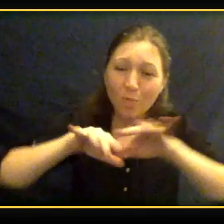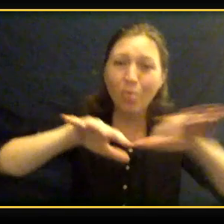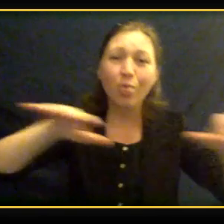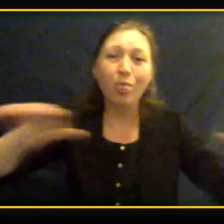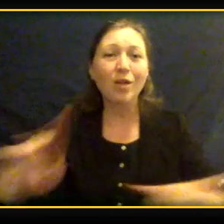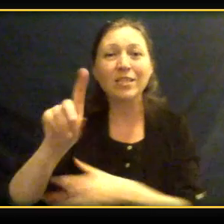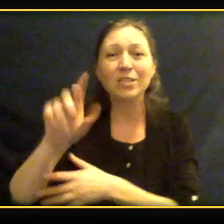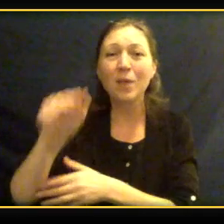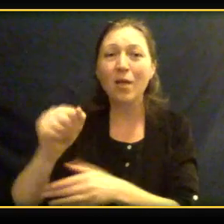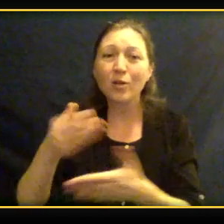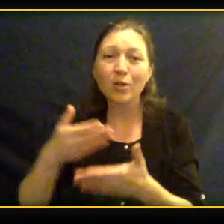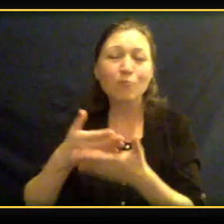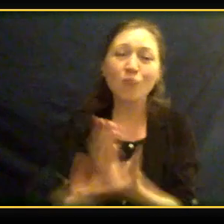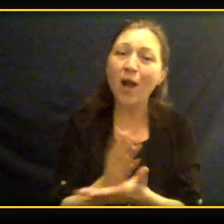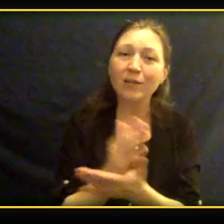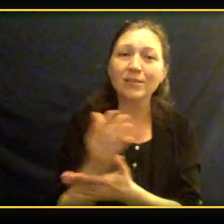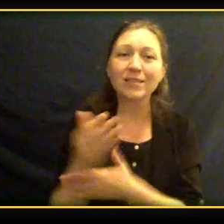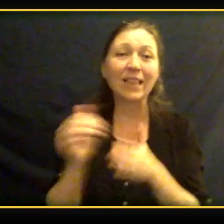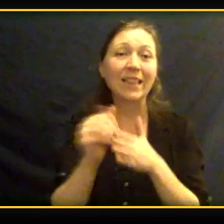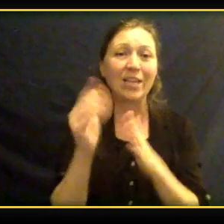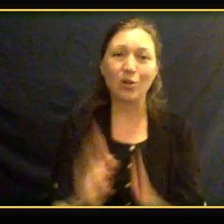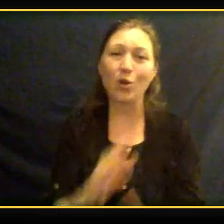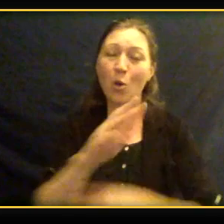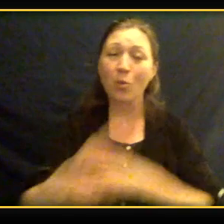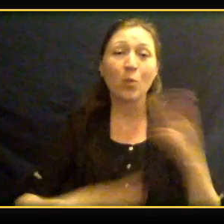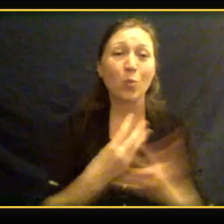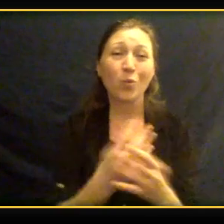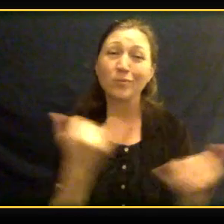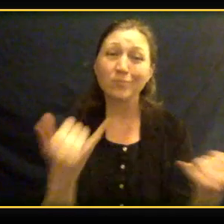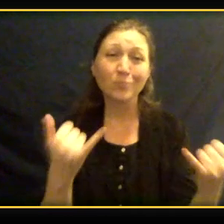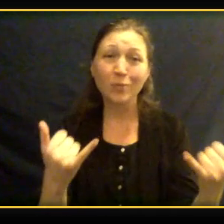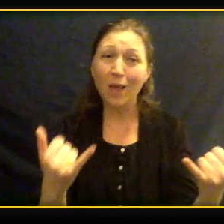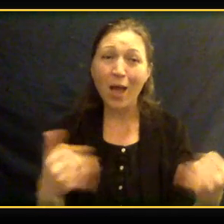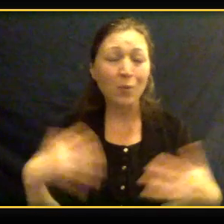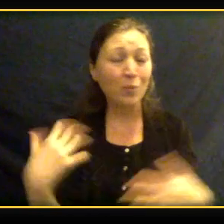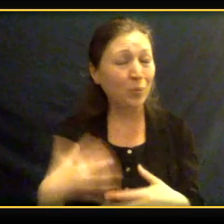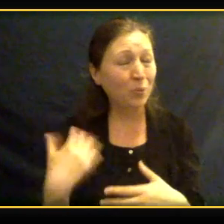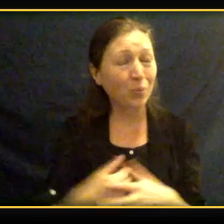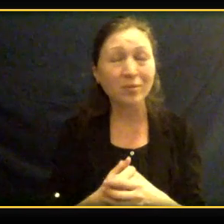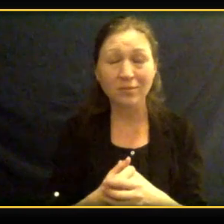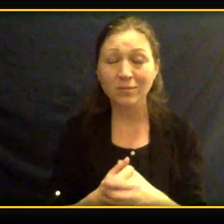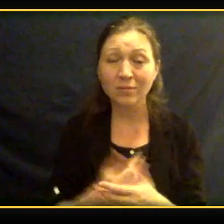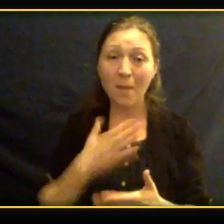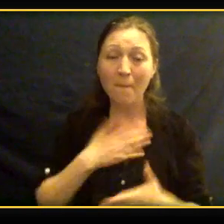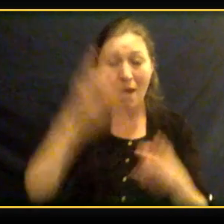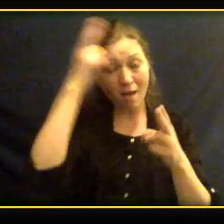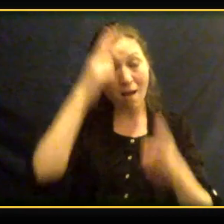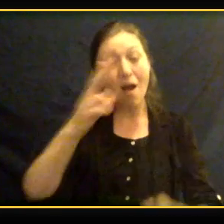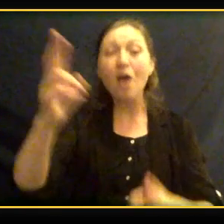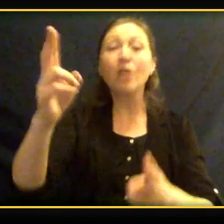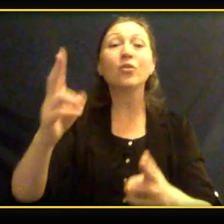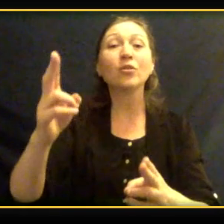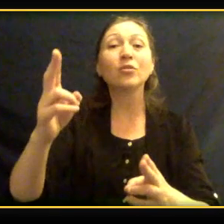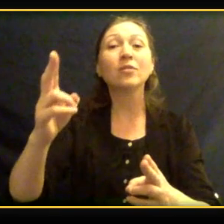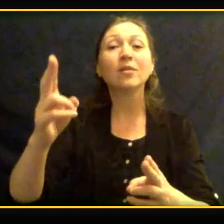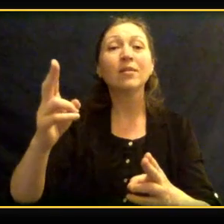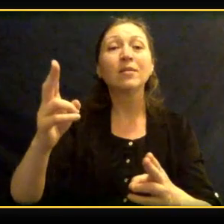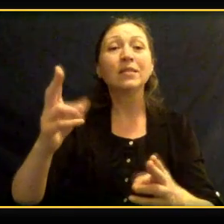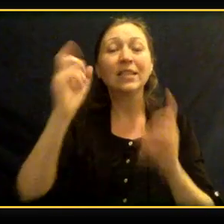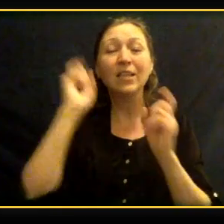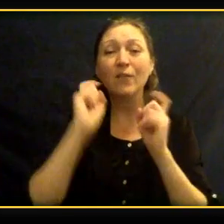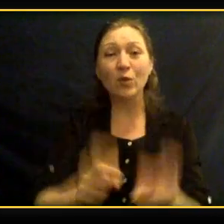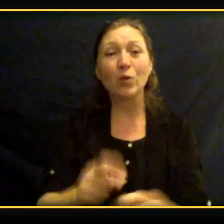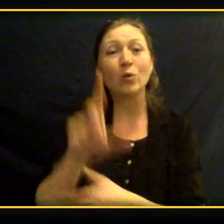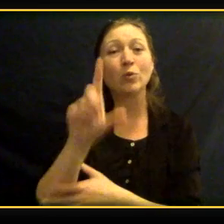is my honor and privilege to give you the 2020 Max